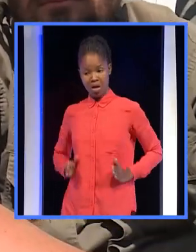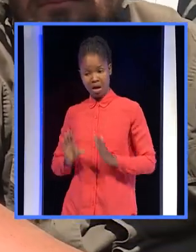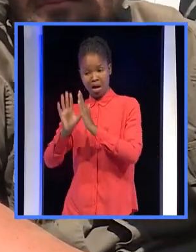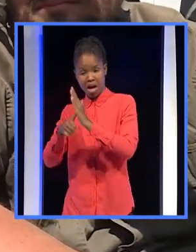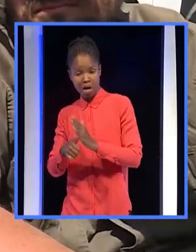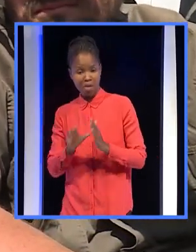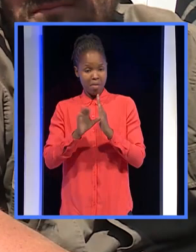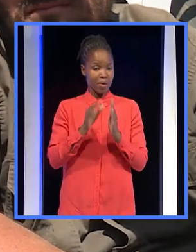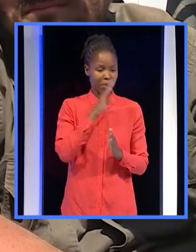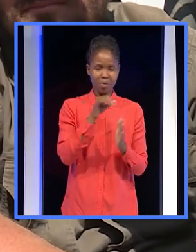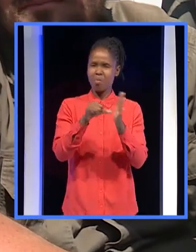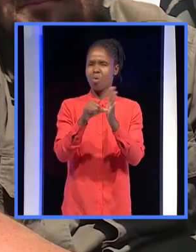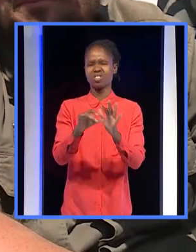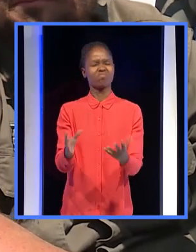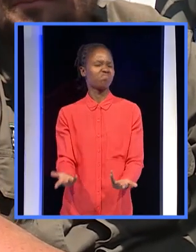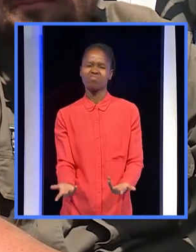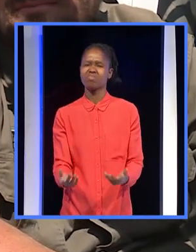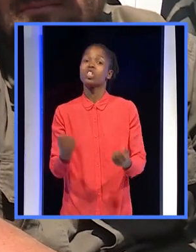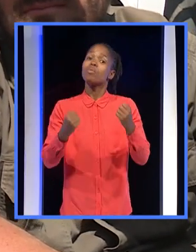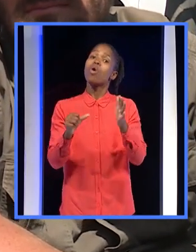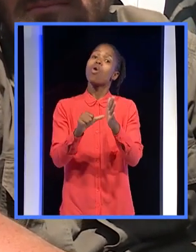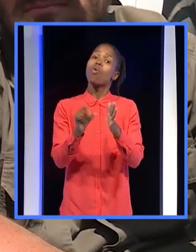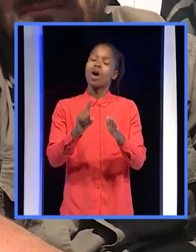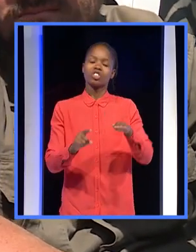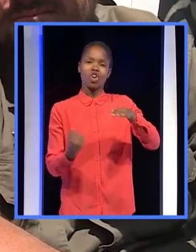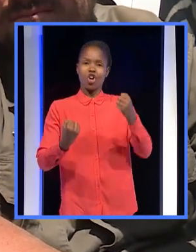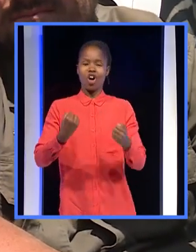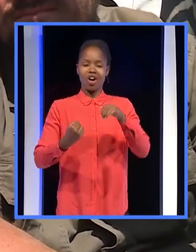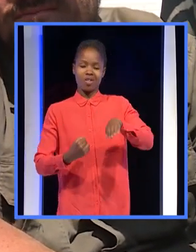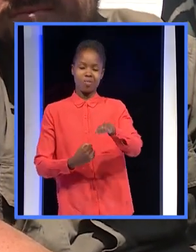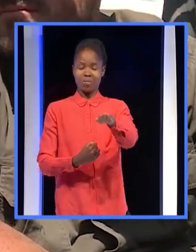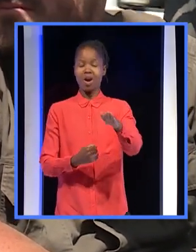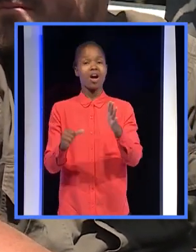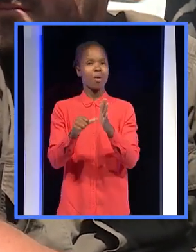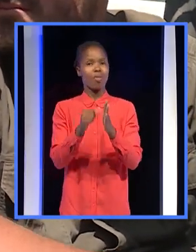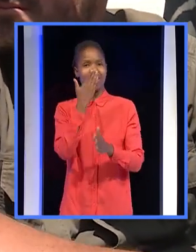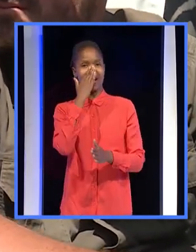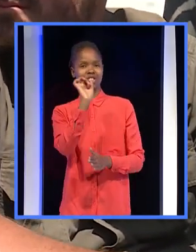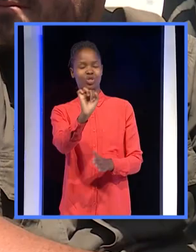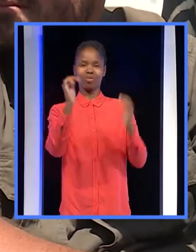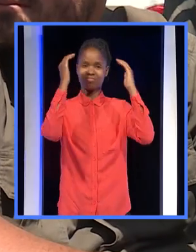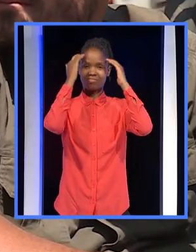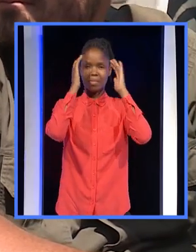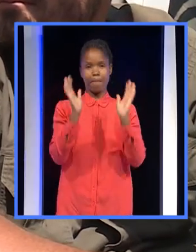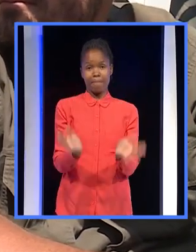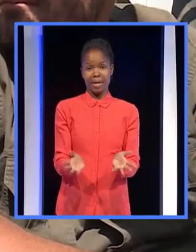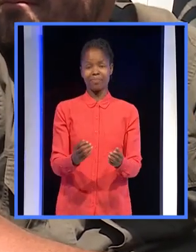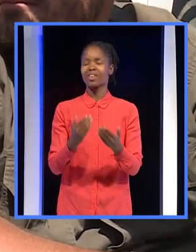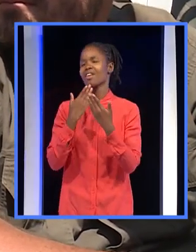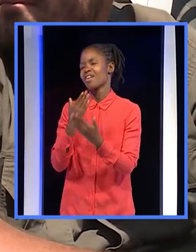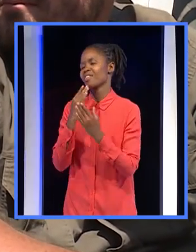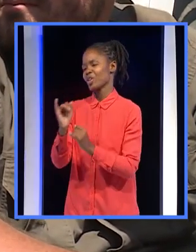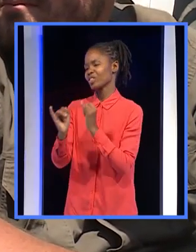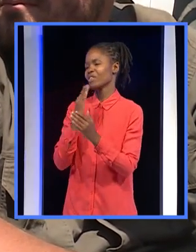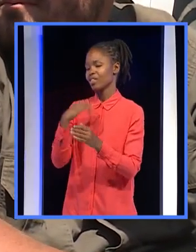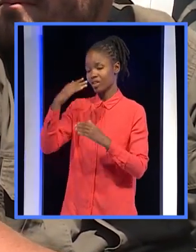to what you are driving. So again, there is no disability, it is all in the mind. Benny, thank you so much, and again, all the